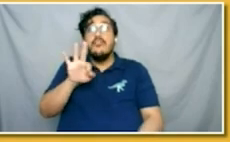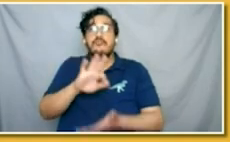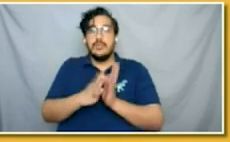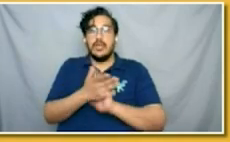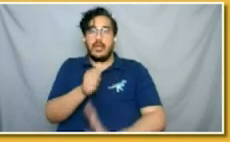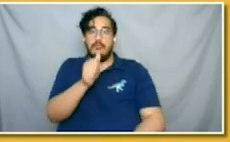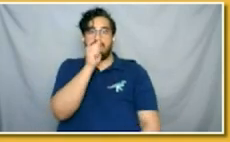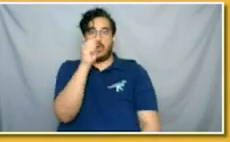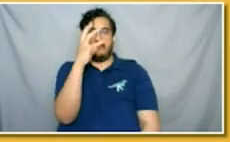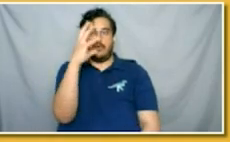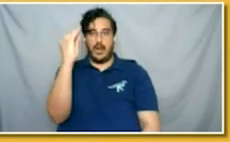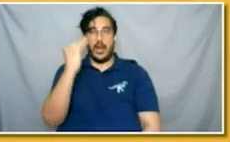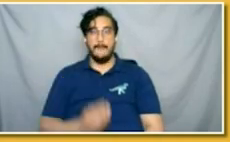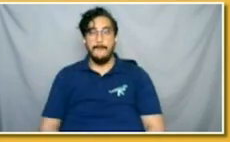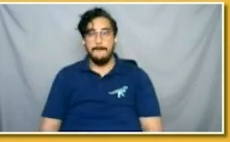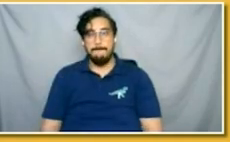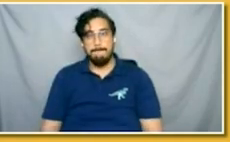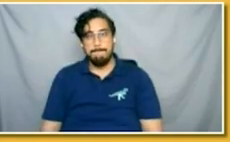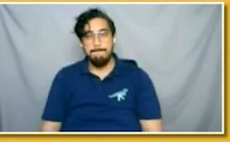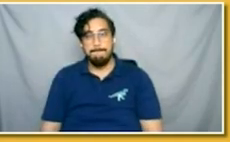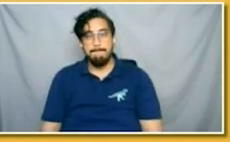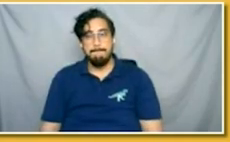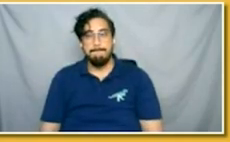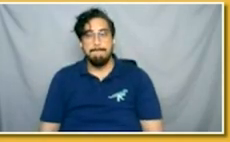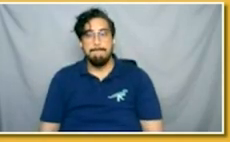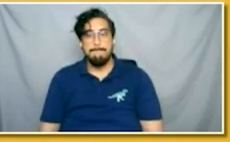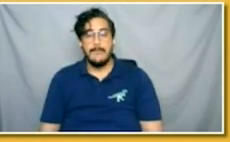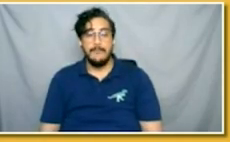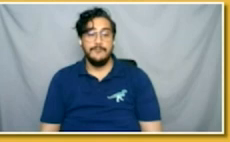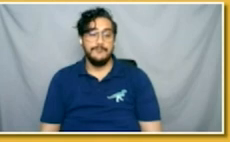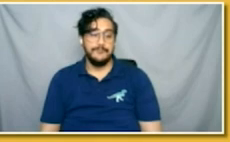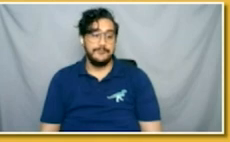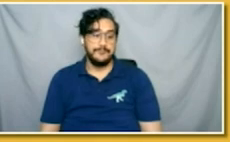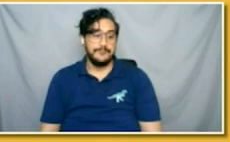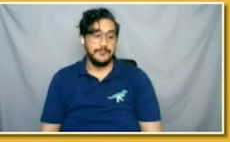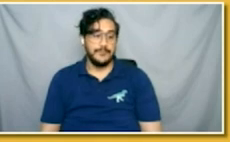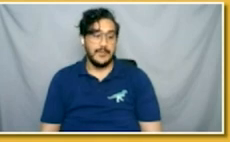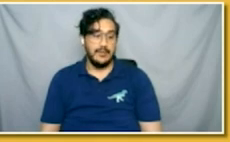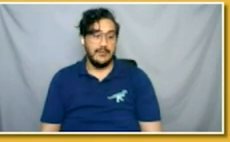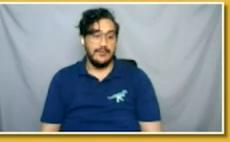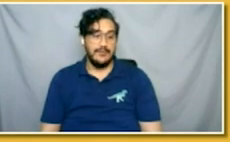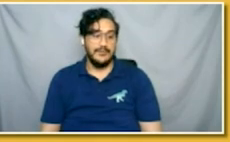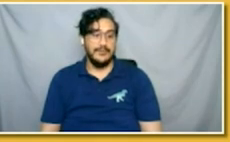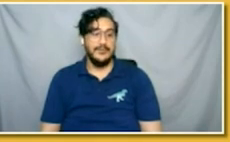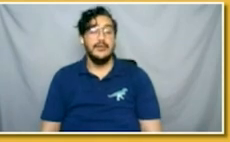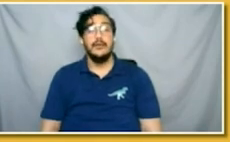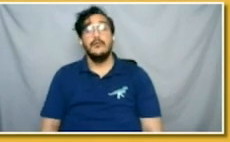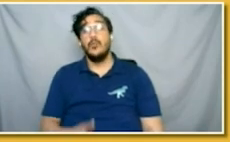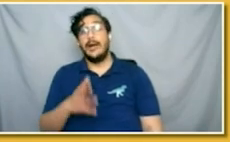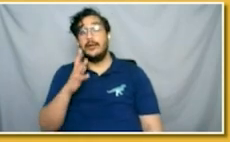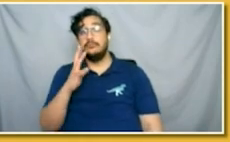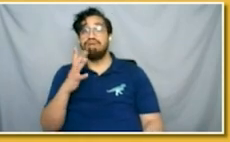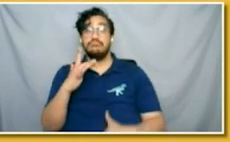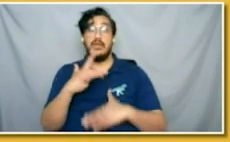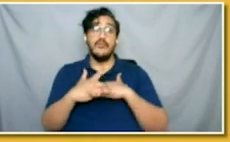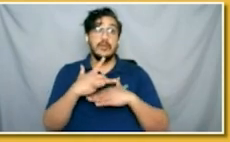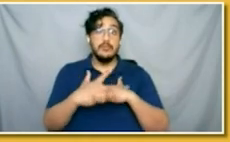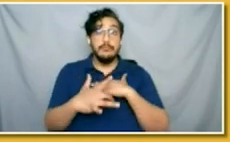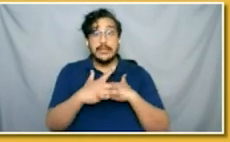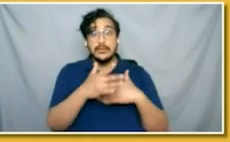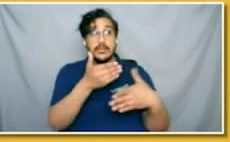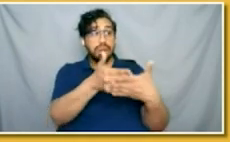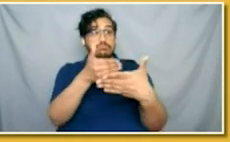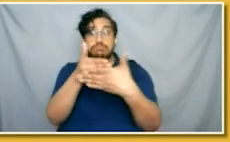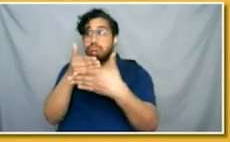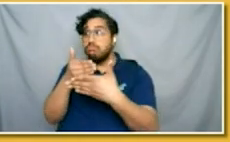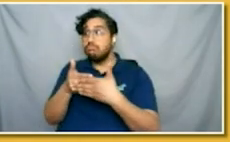Well, we have to lose convenient availability of the post offices in all of our neighborhoods,